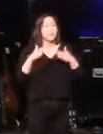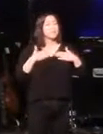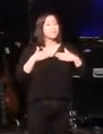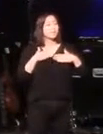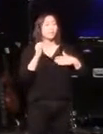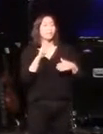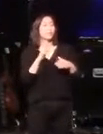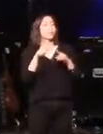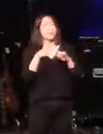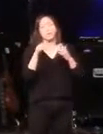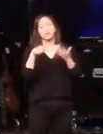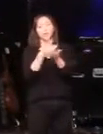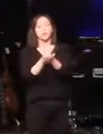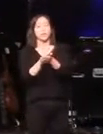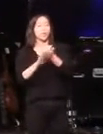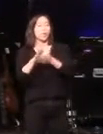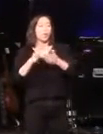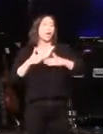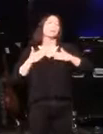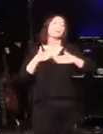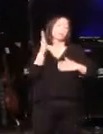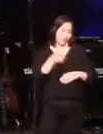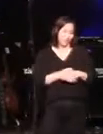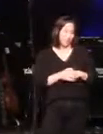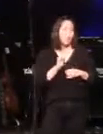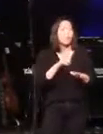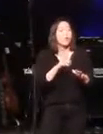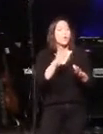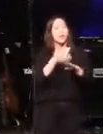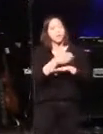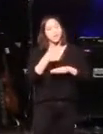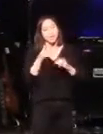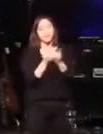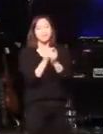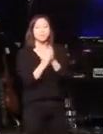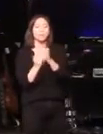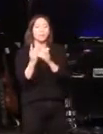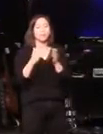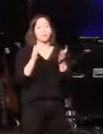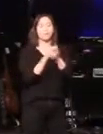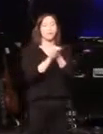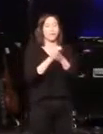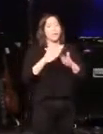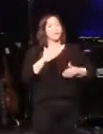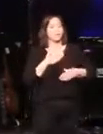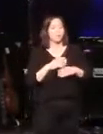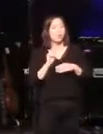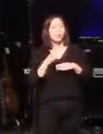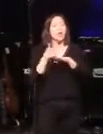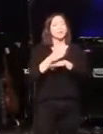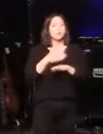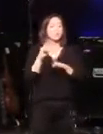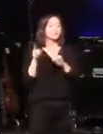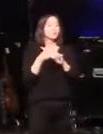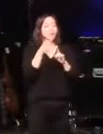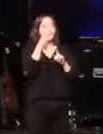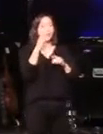happy when I meet that person. I'll be happy when we have our first kid. I'll be happy when I have my first house. We just play this